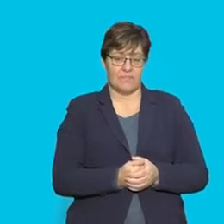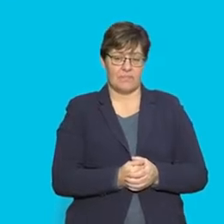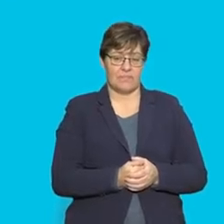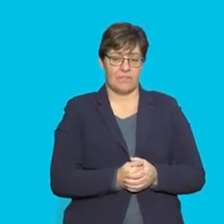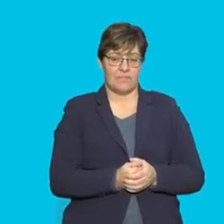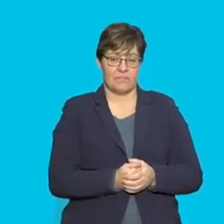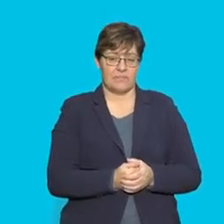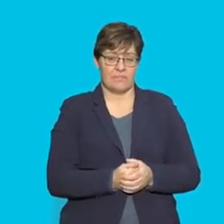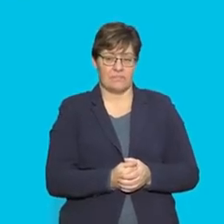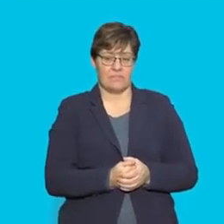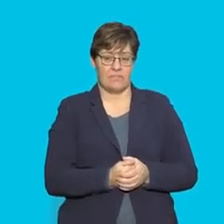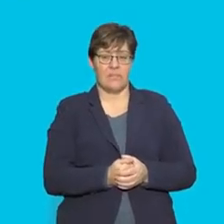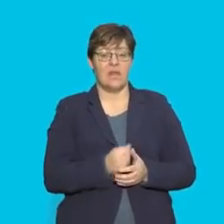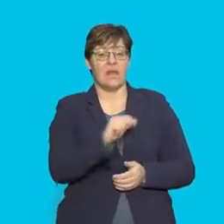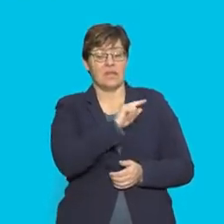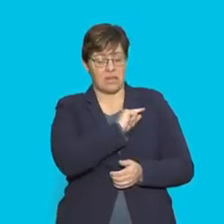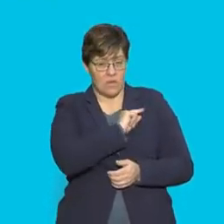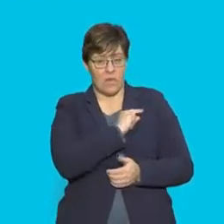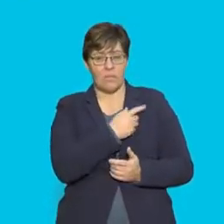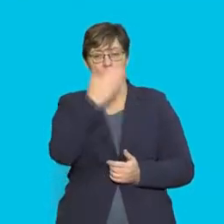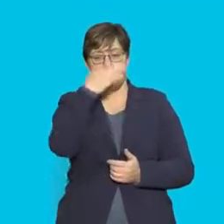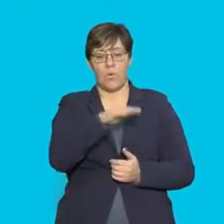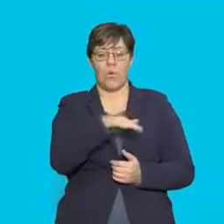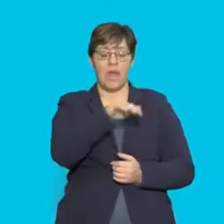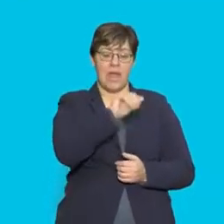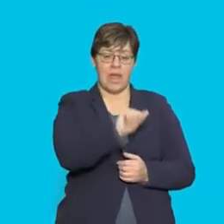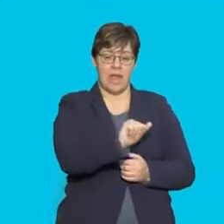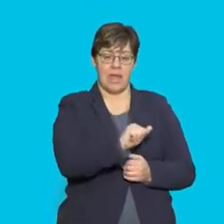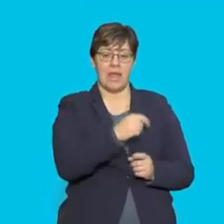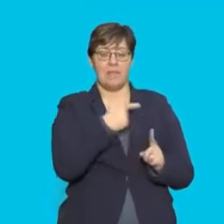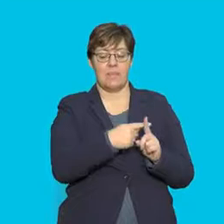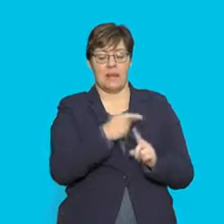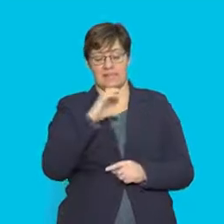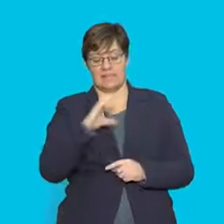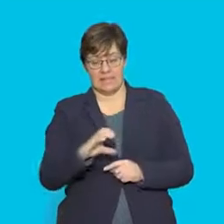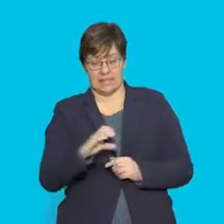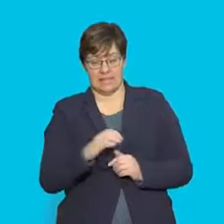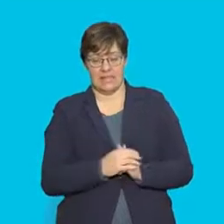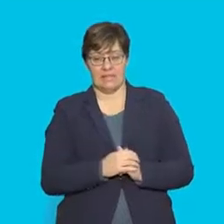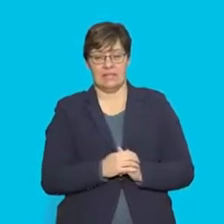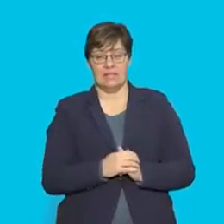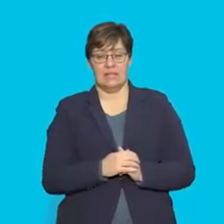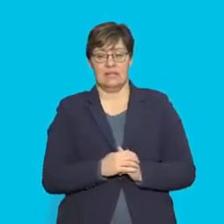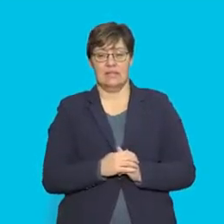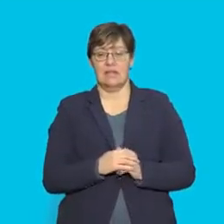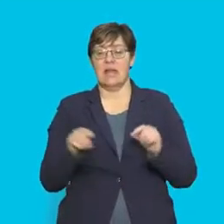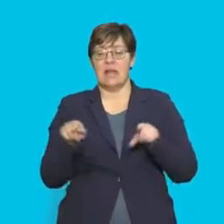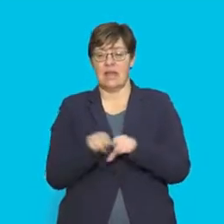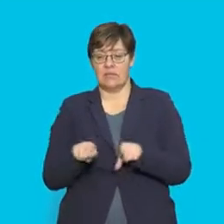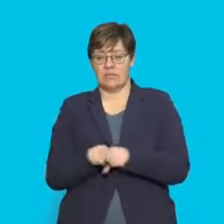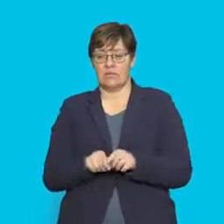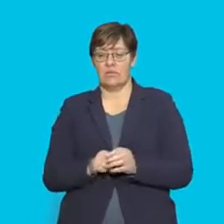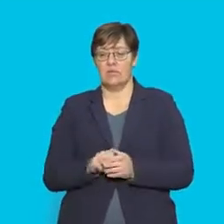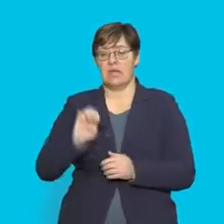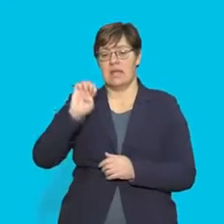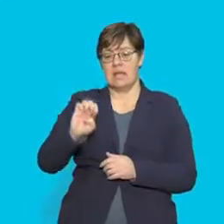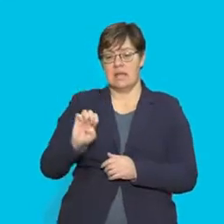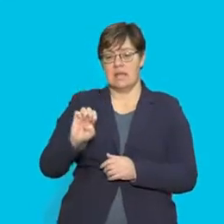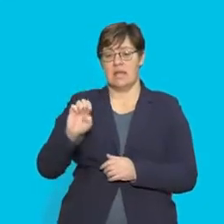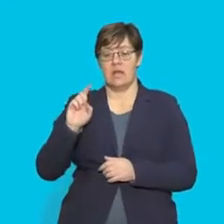right? As a result, I know that A plus C will be equals